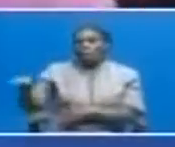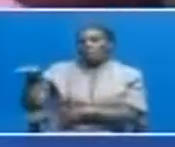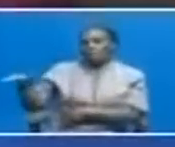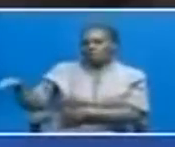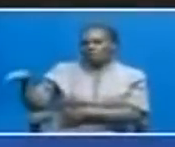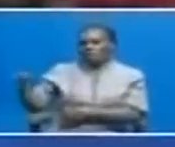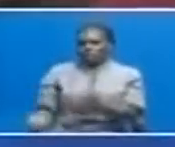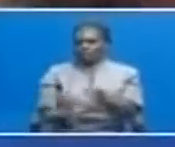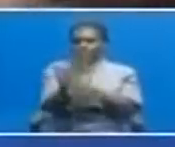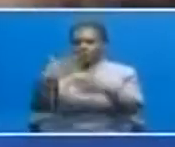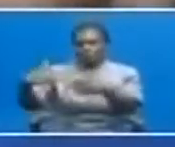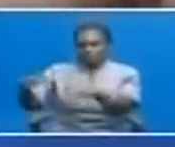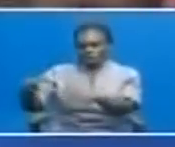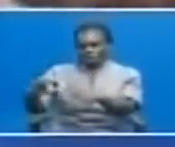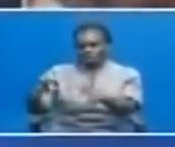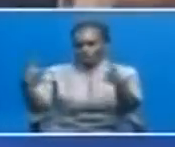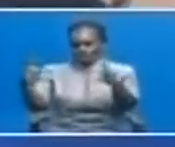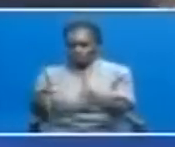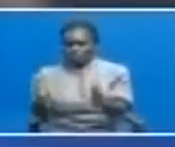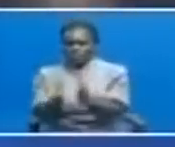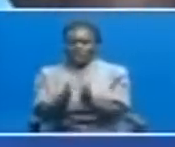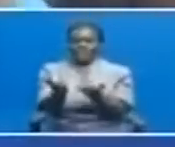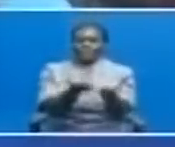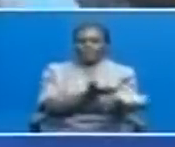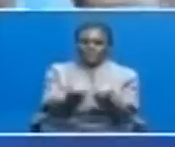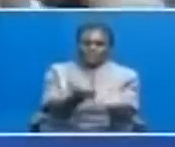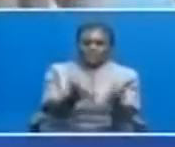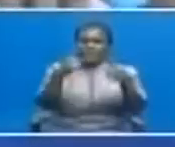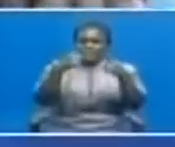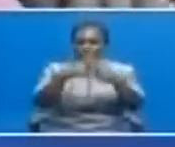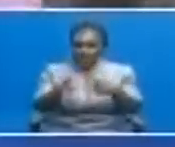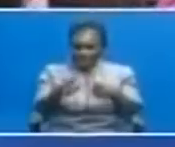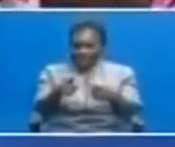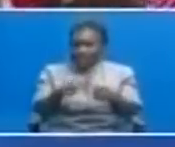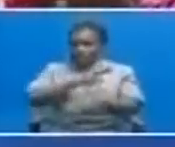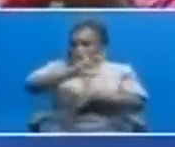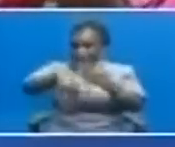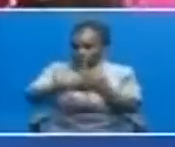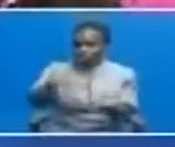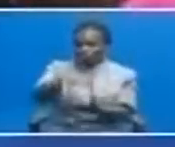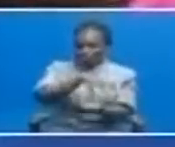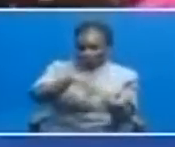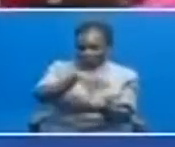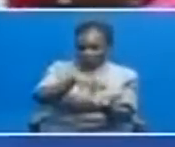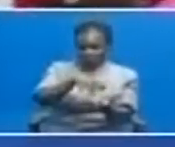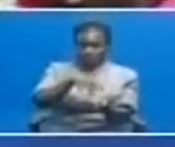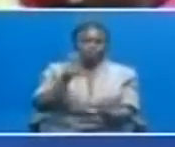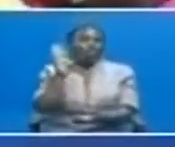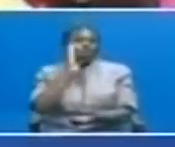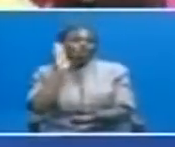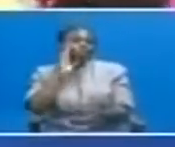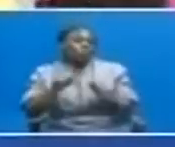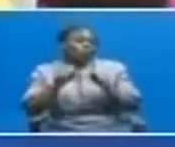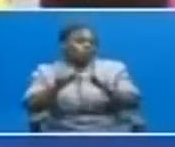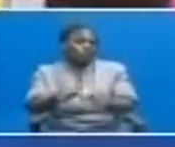incident has caused losses to both residential and business premises here, but behind all the confusion, whispers continue as to